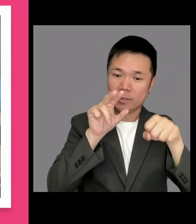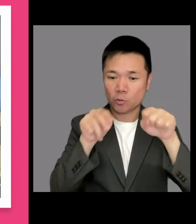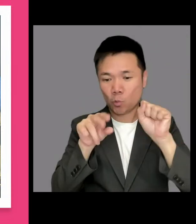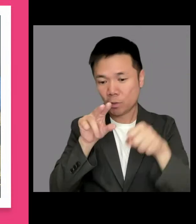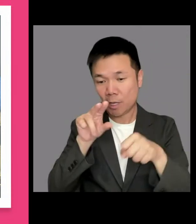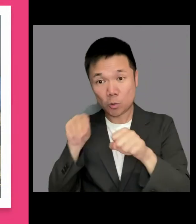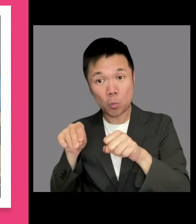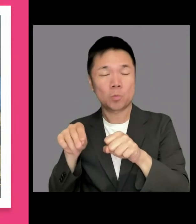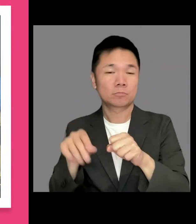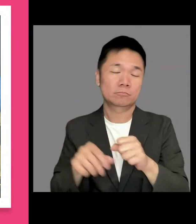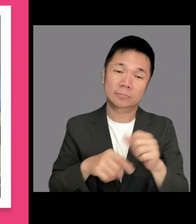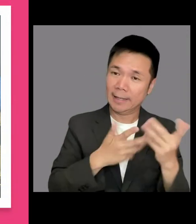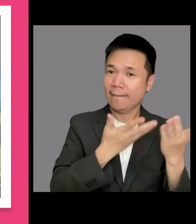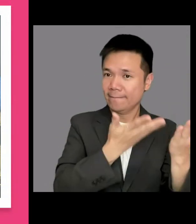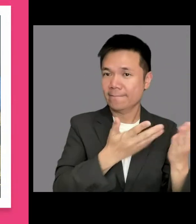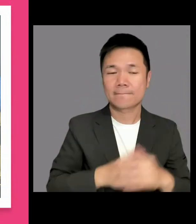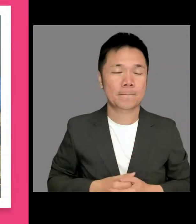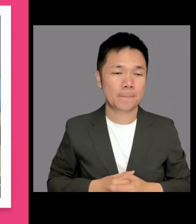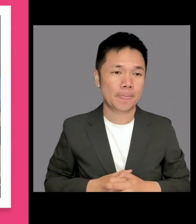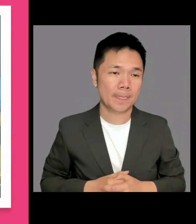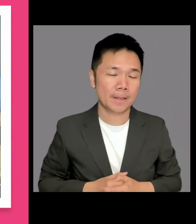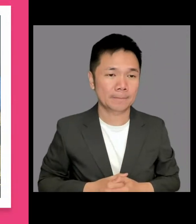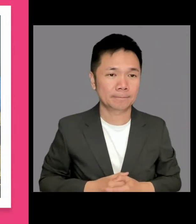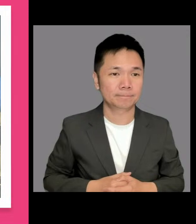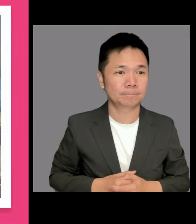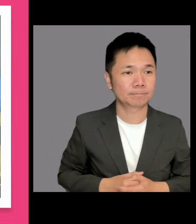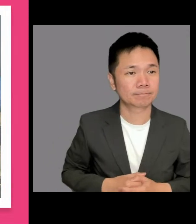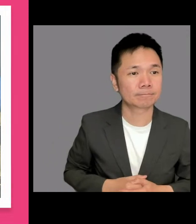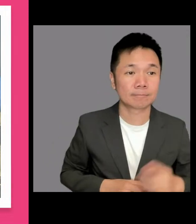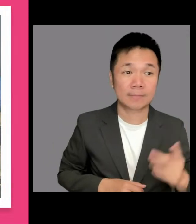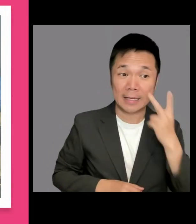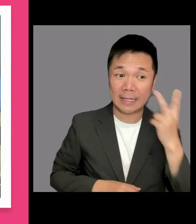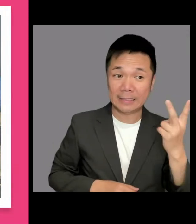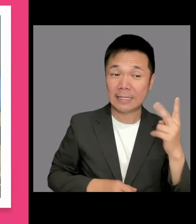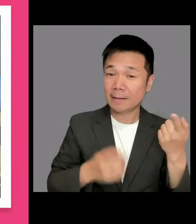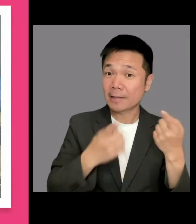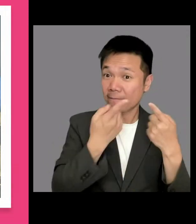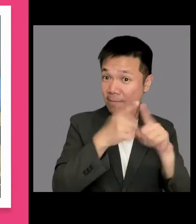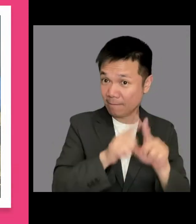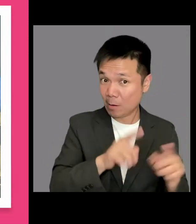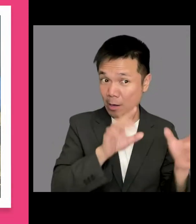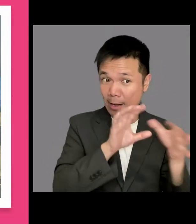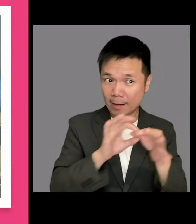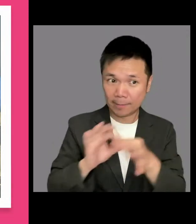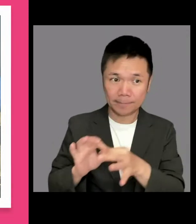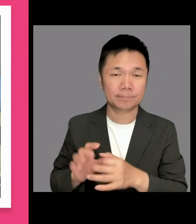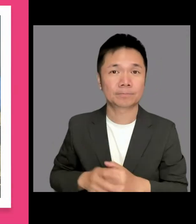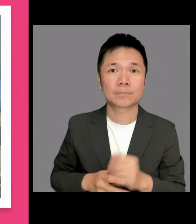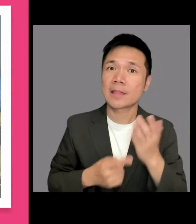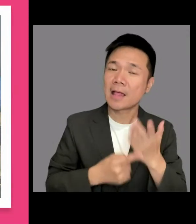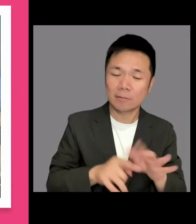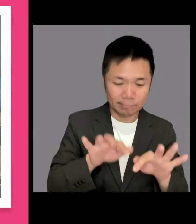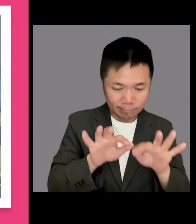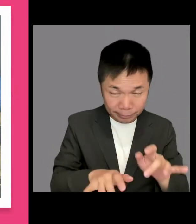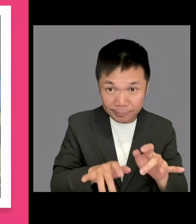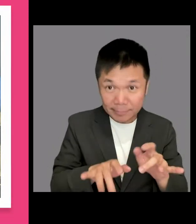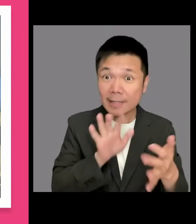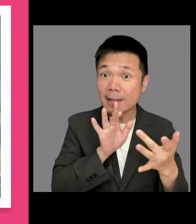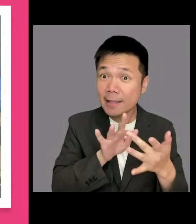technology for an interface to change. So that user activated things like somebody hitting their keyboard or what have